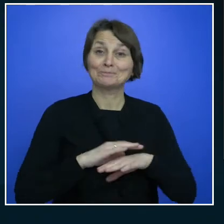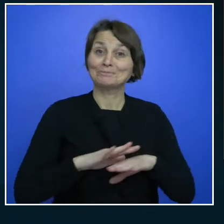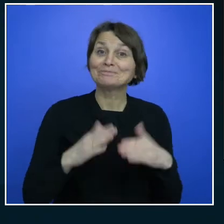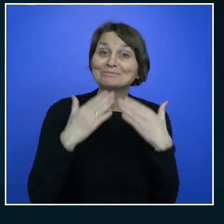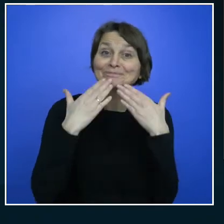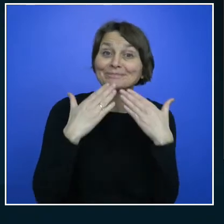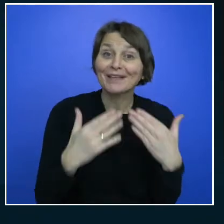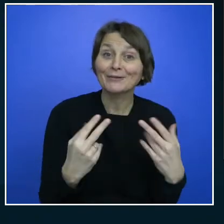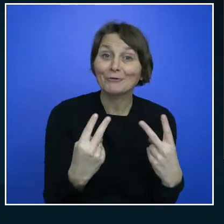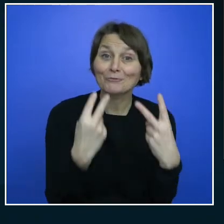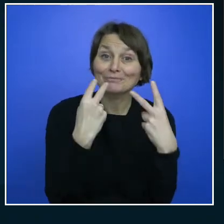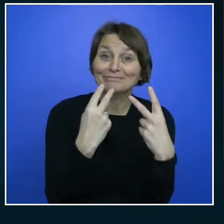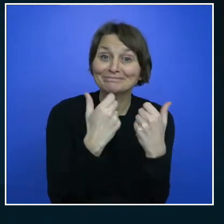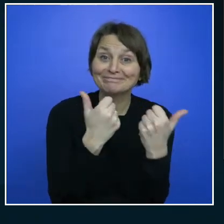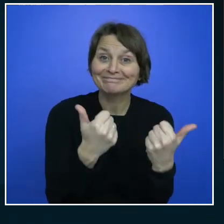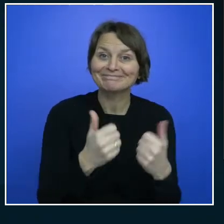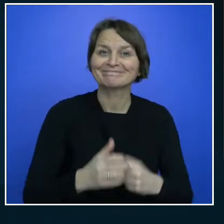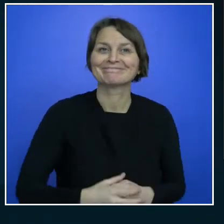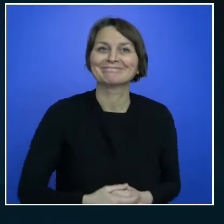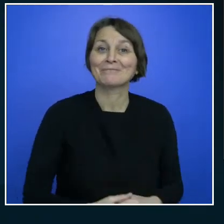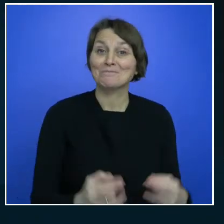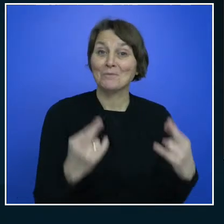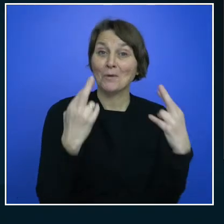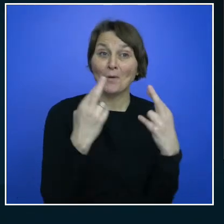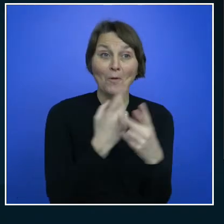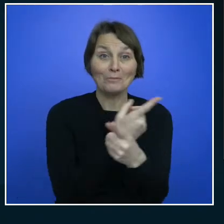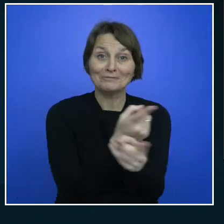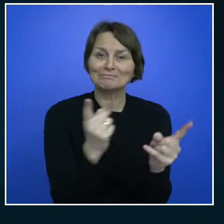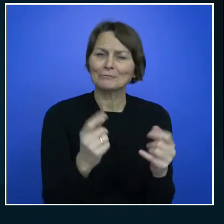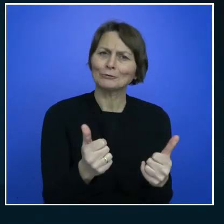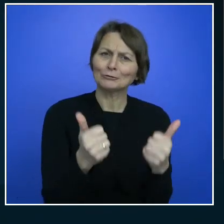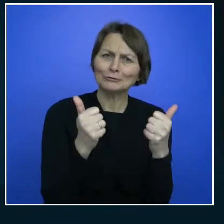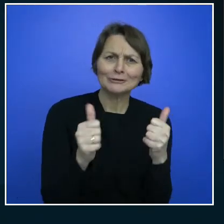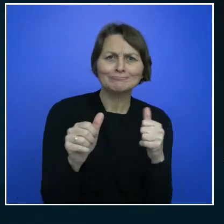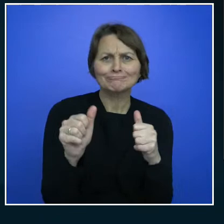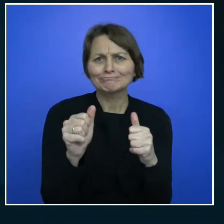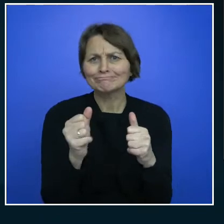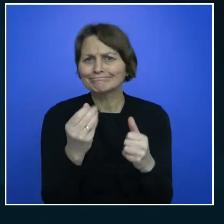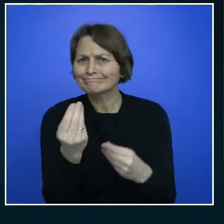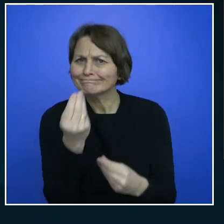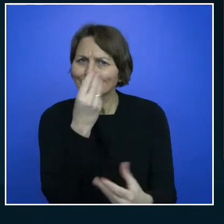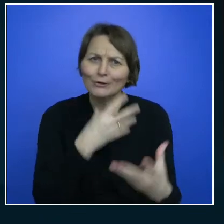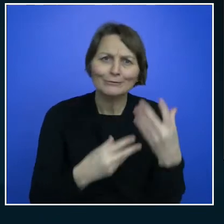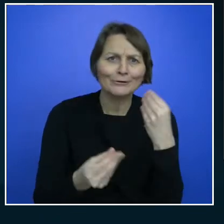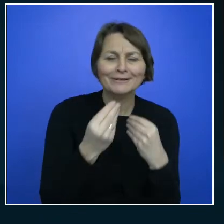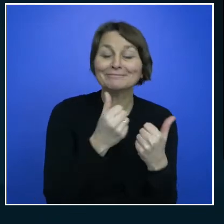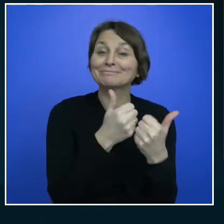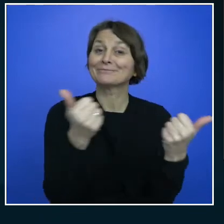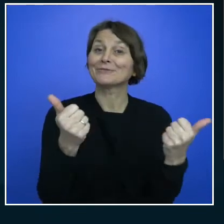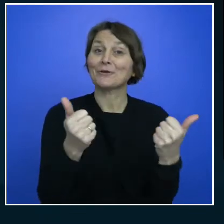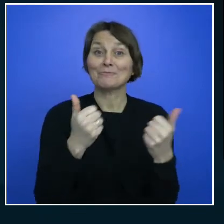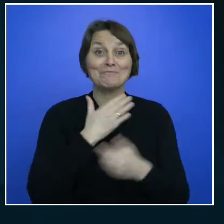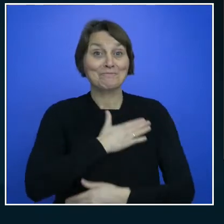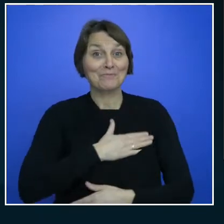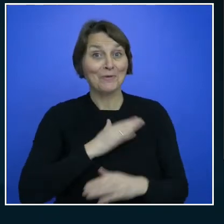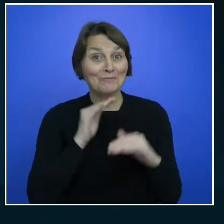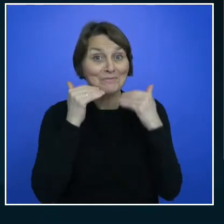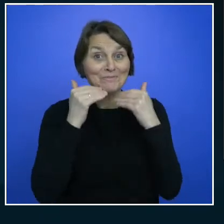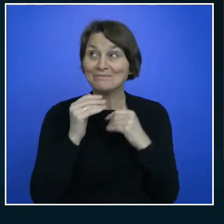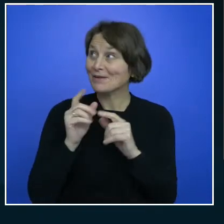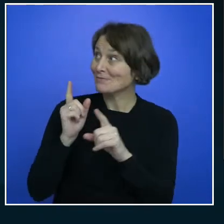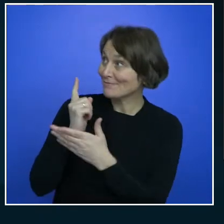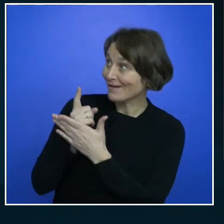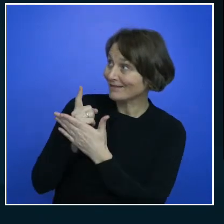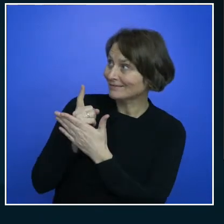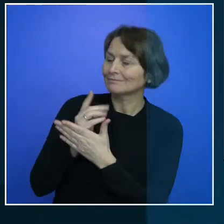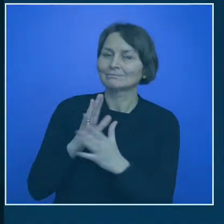your attention. I hope it was valuable, and we sure as hell enjoyed it, right, Esther? Yeah, and fun. I hope you forgive